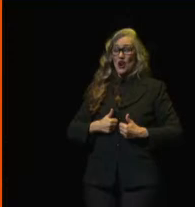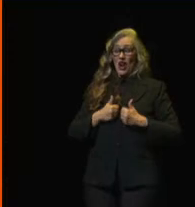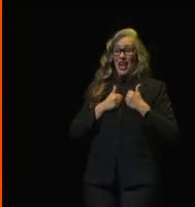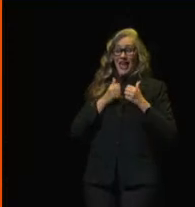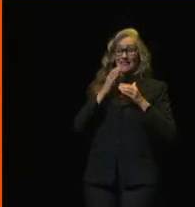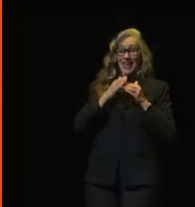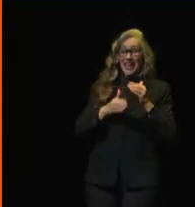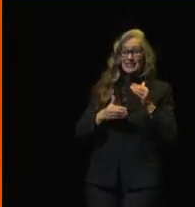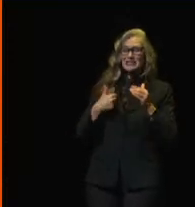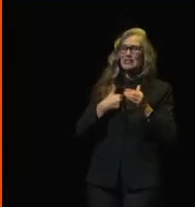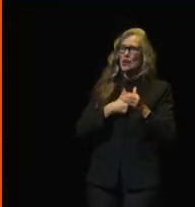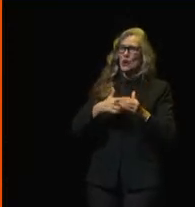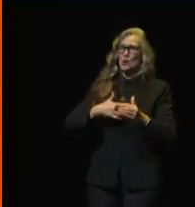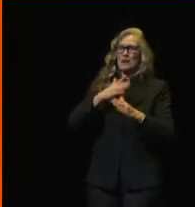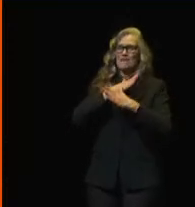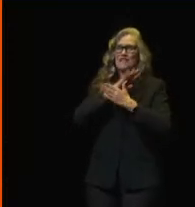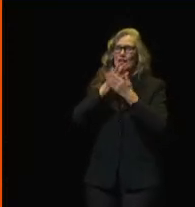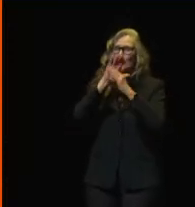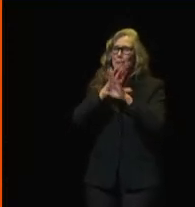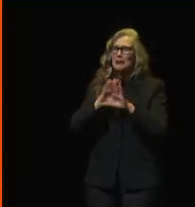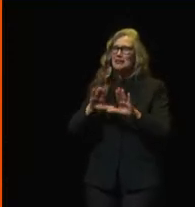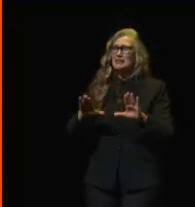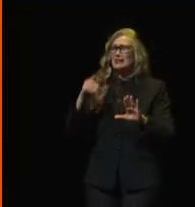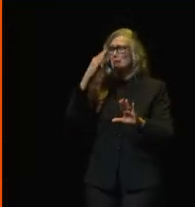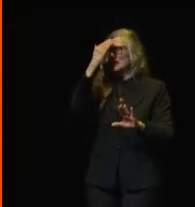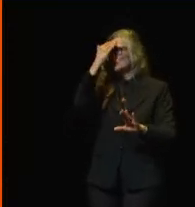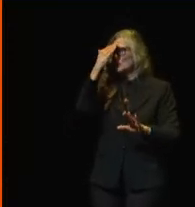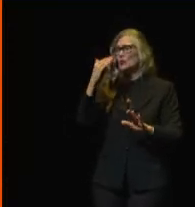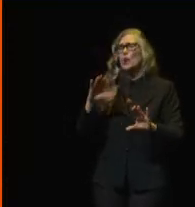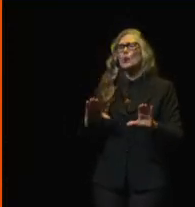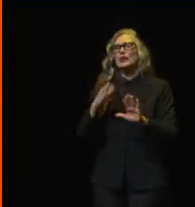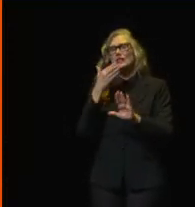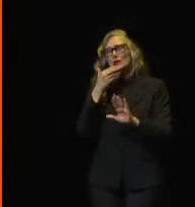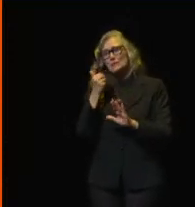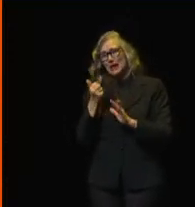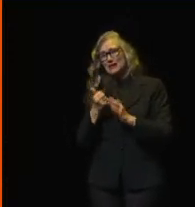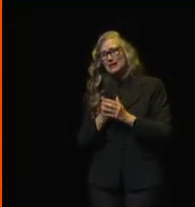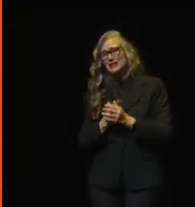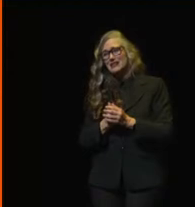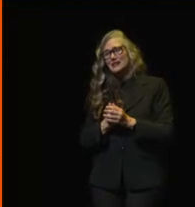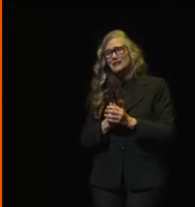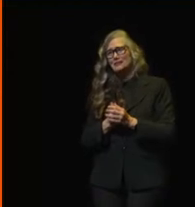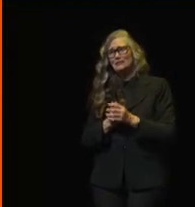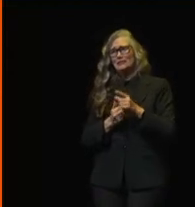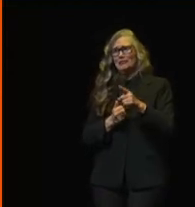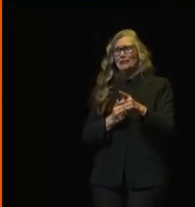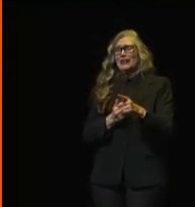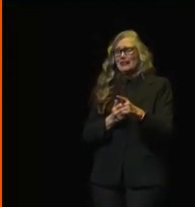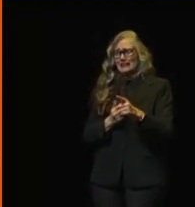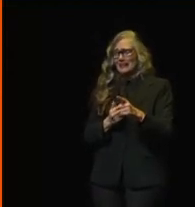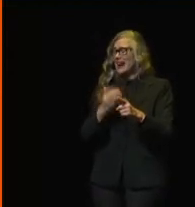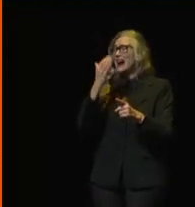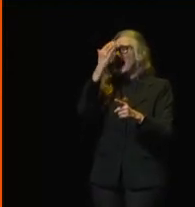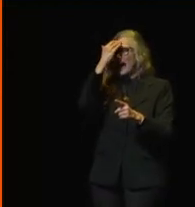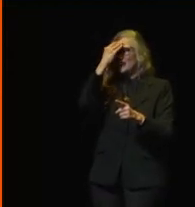best. You did transcend your dying body by hitching your future to ours, Ady.